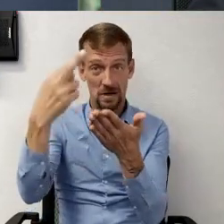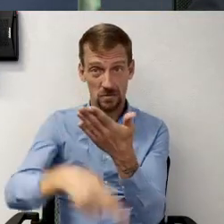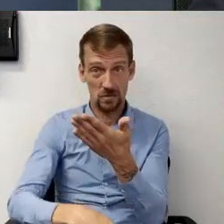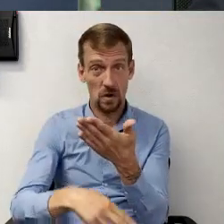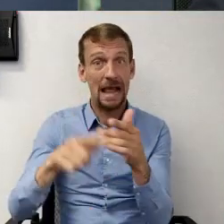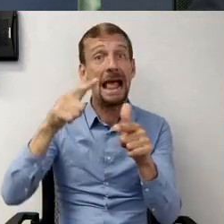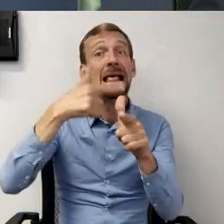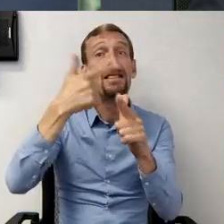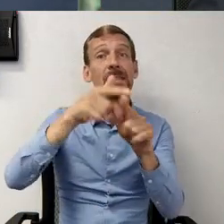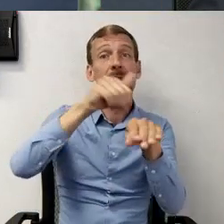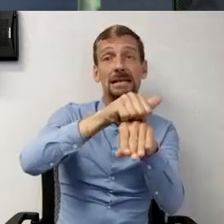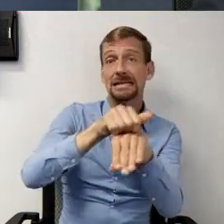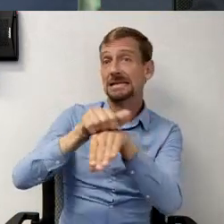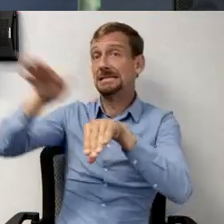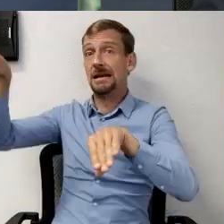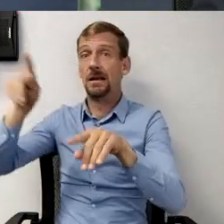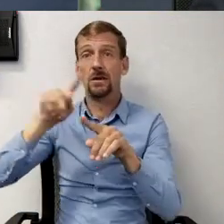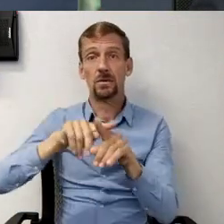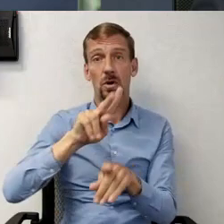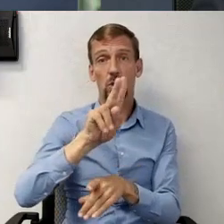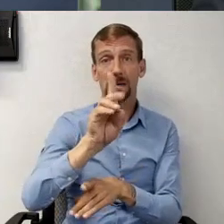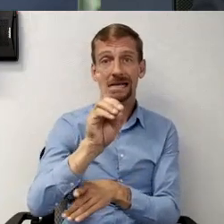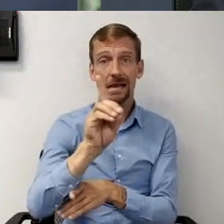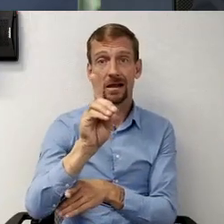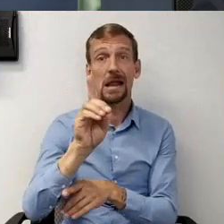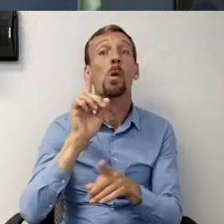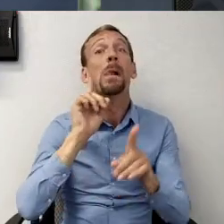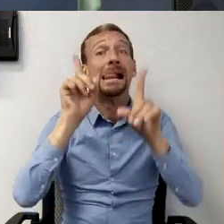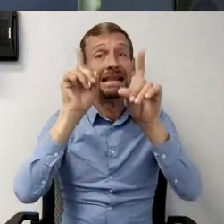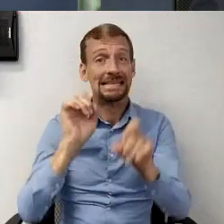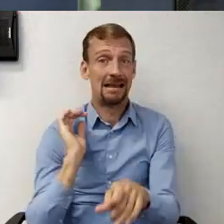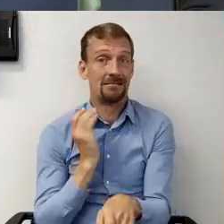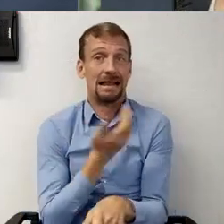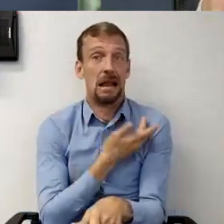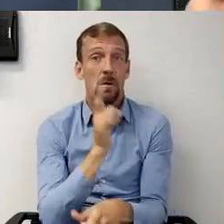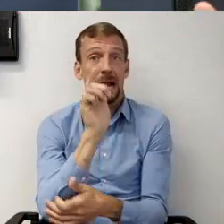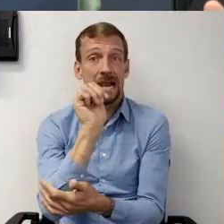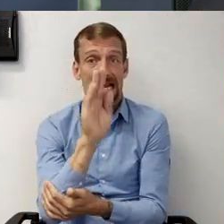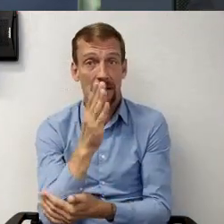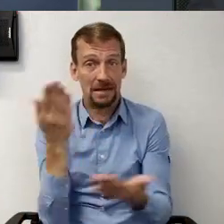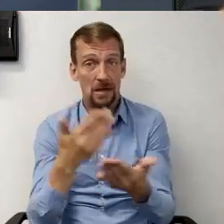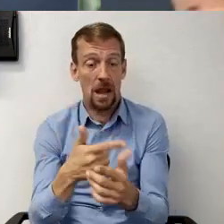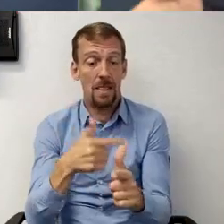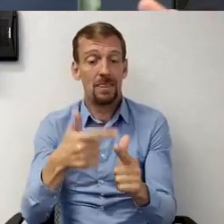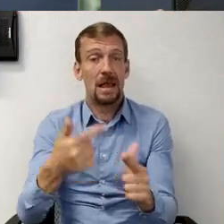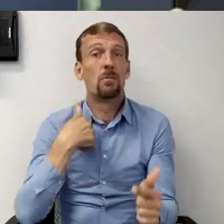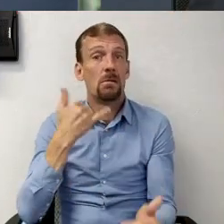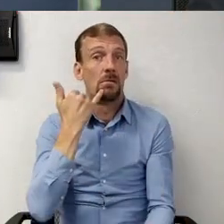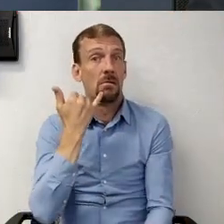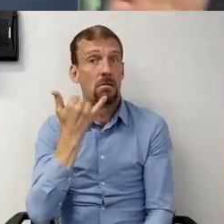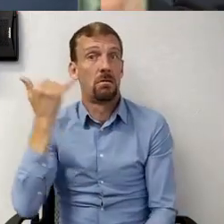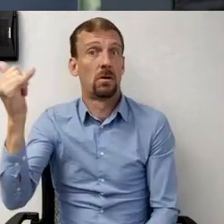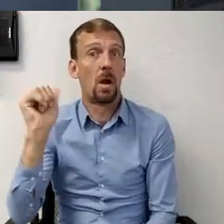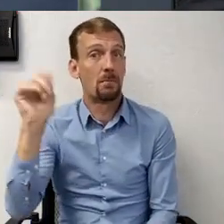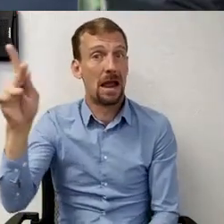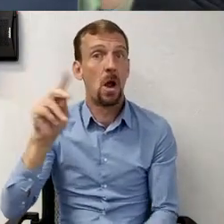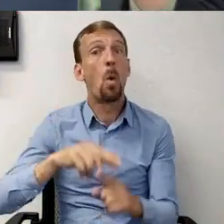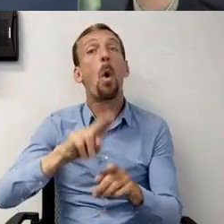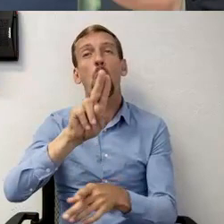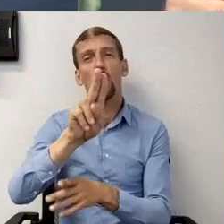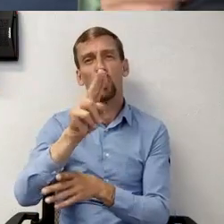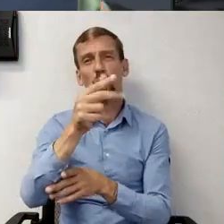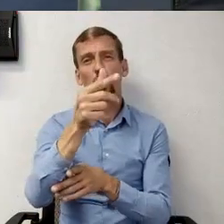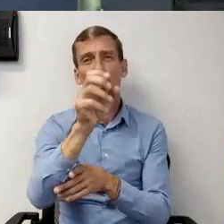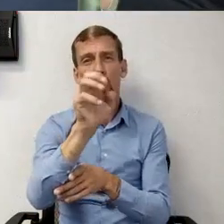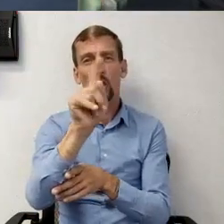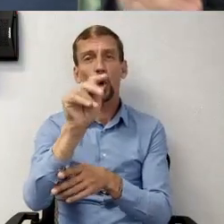to Kaweah Delta and it will be tested at our lab here, and then we will call with the results, or the urgent care center